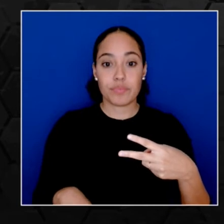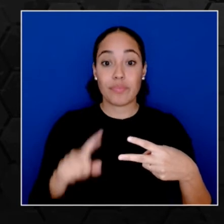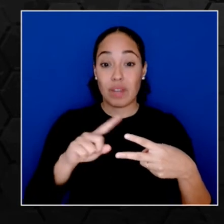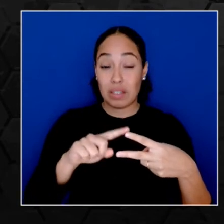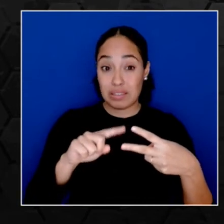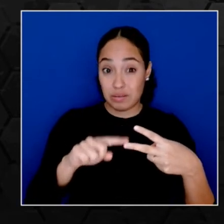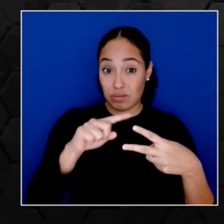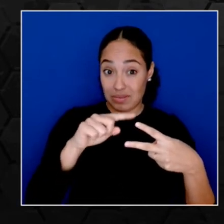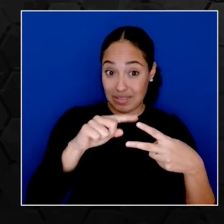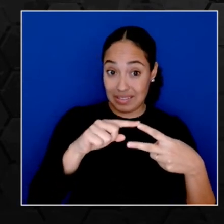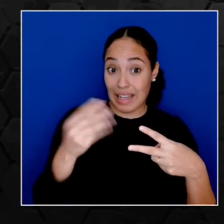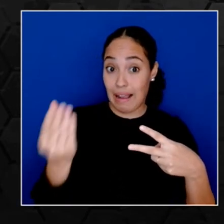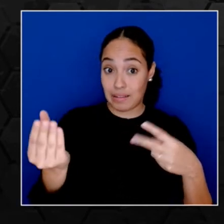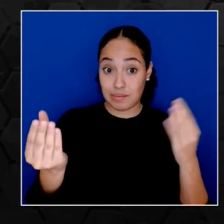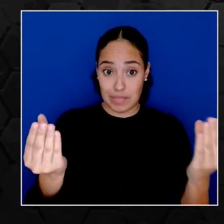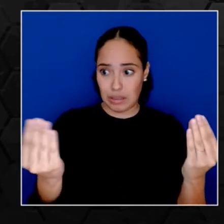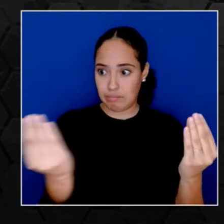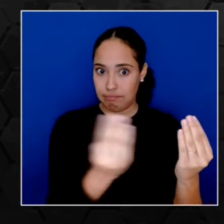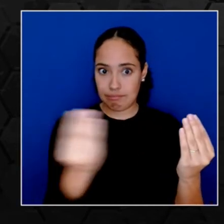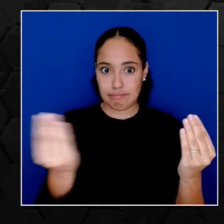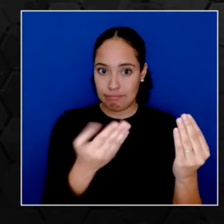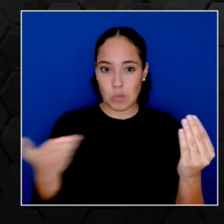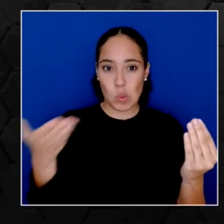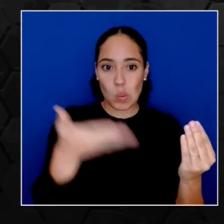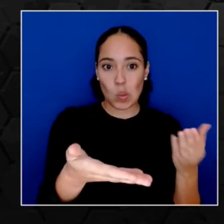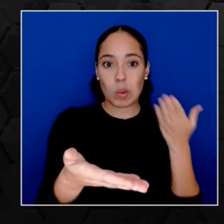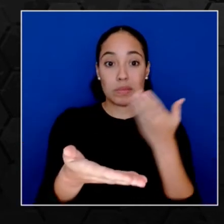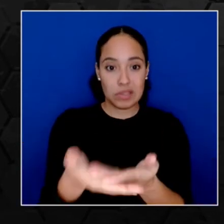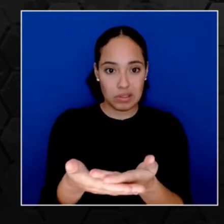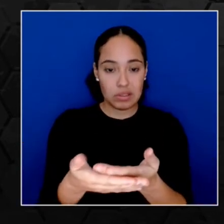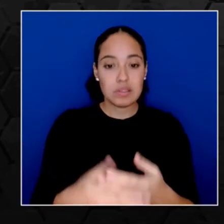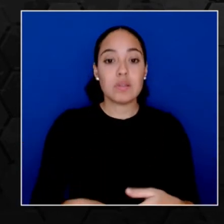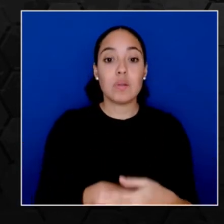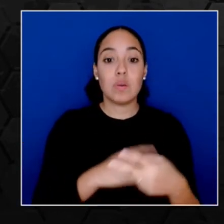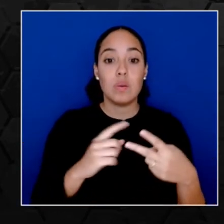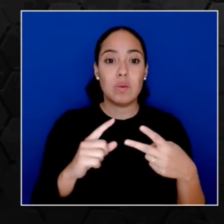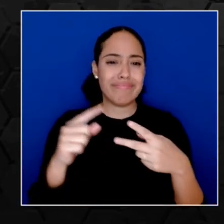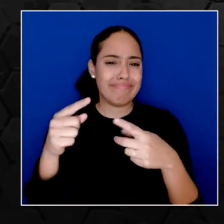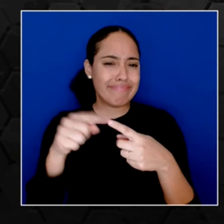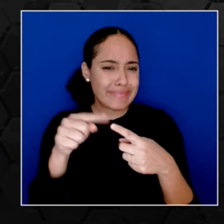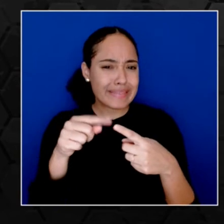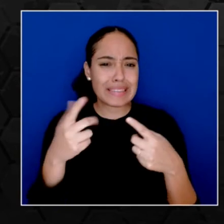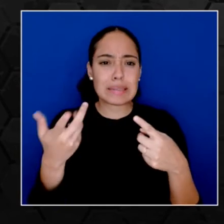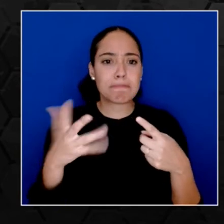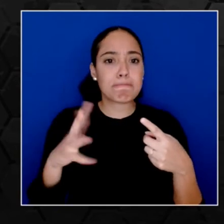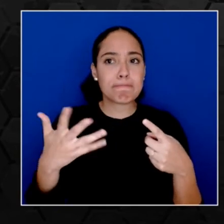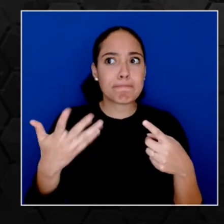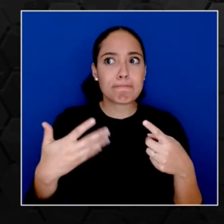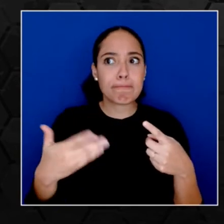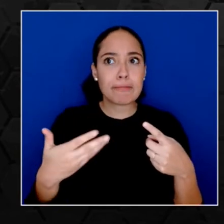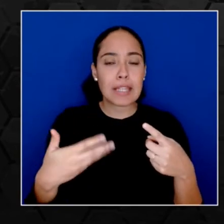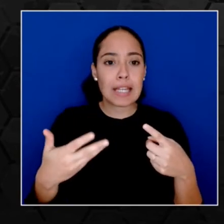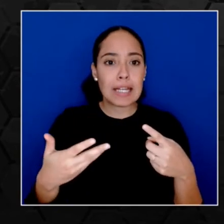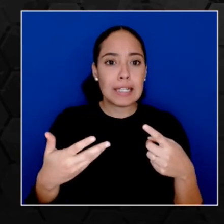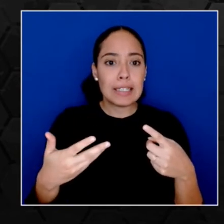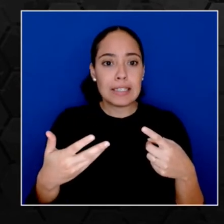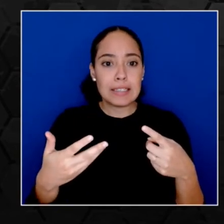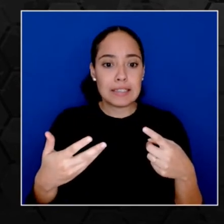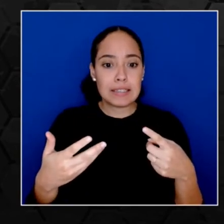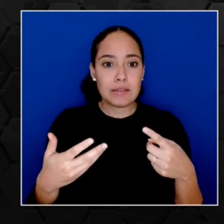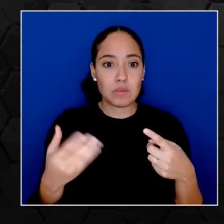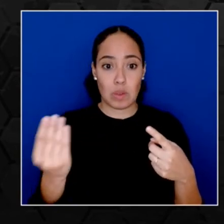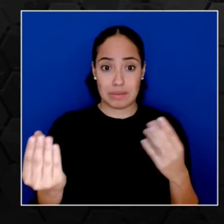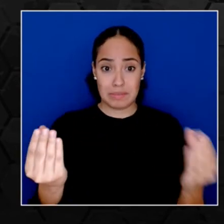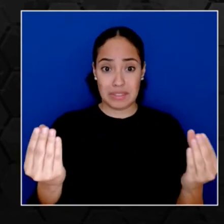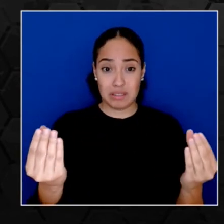is the personalized recommendation. So like the item to item recommendation is something like which is like more like content based recommendation, where you don't need